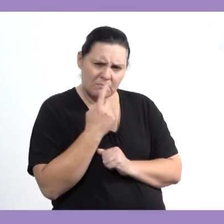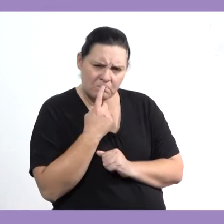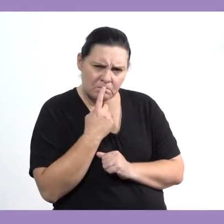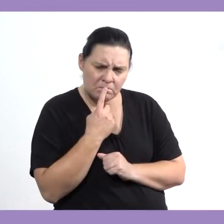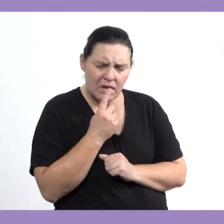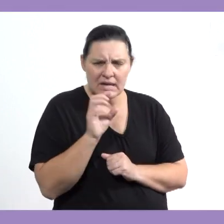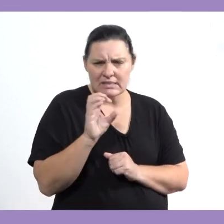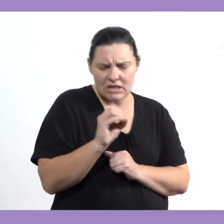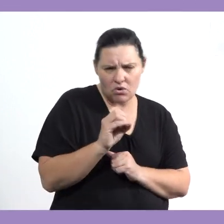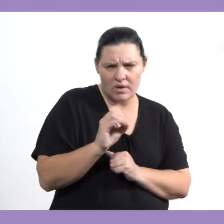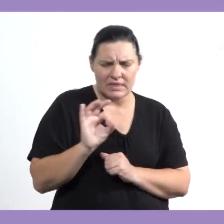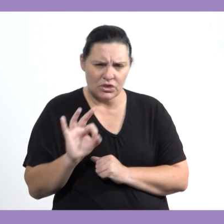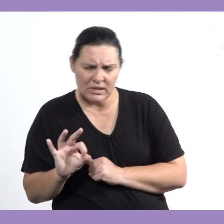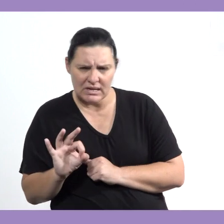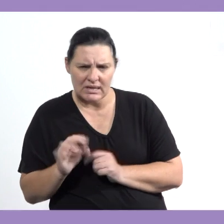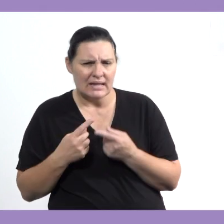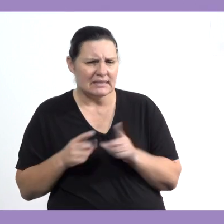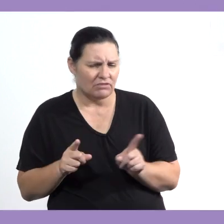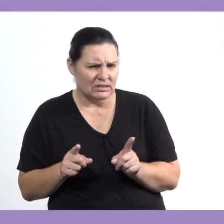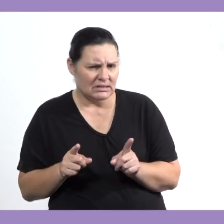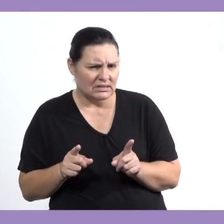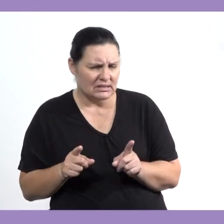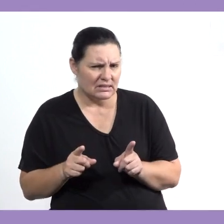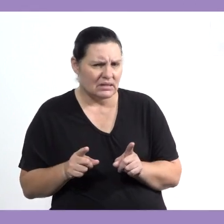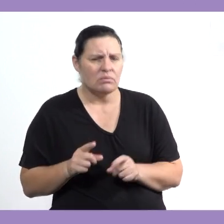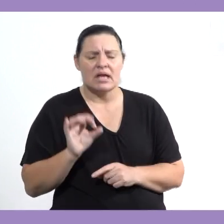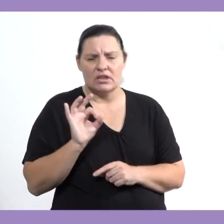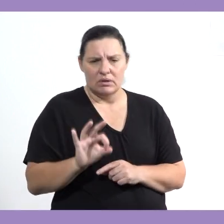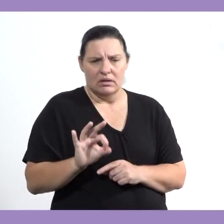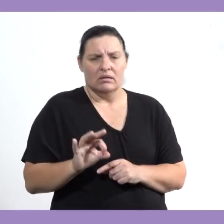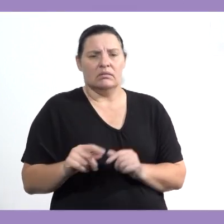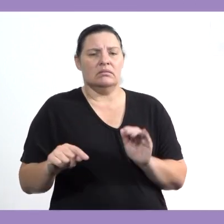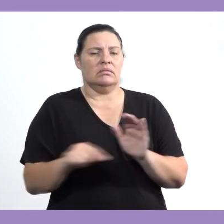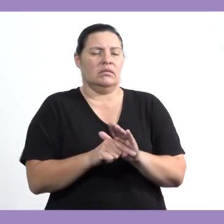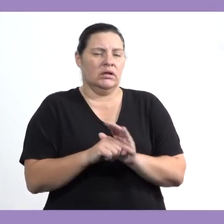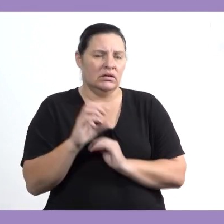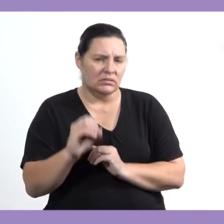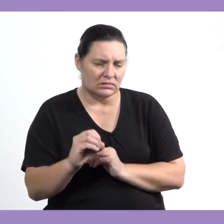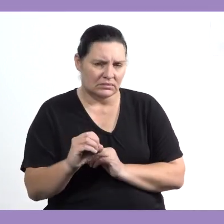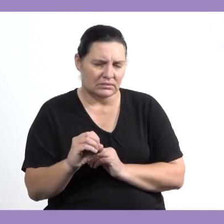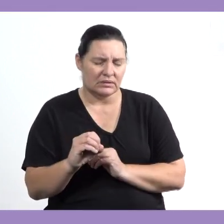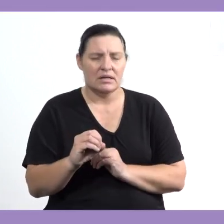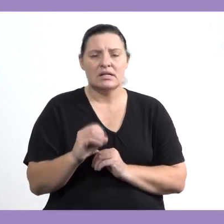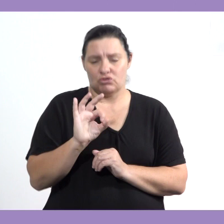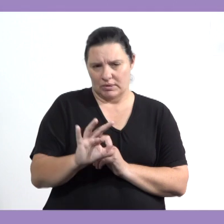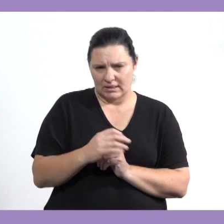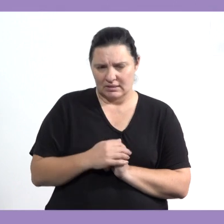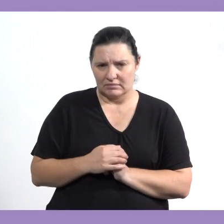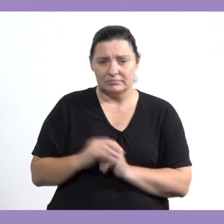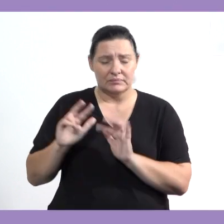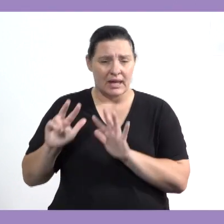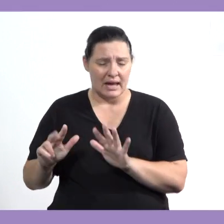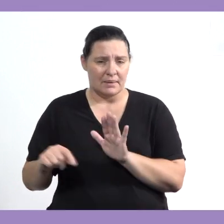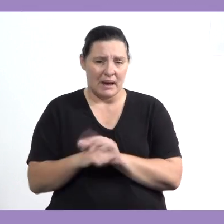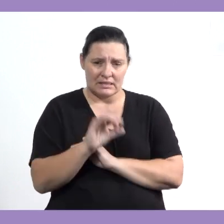going on here. So between 0 and 3, the difference there, remember we are going to say 3 minus 0, that is 3. Then we are going